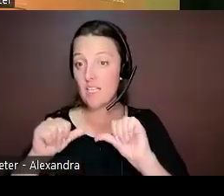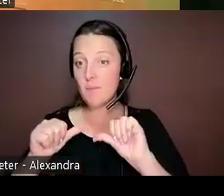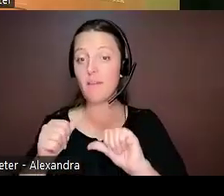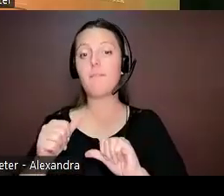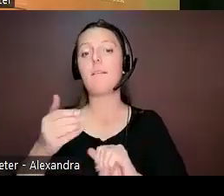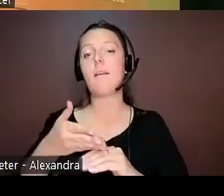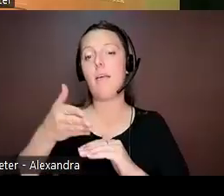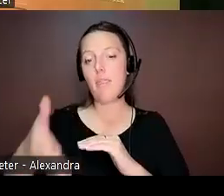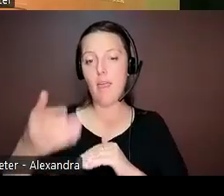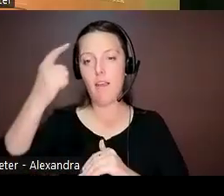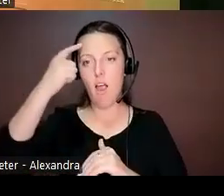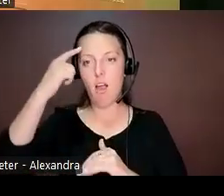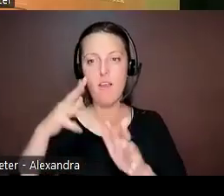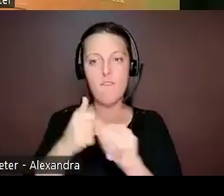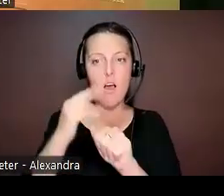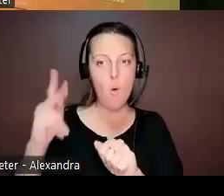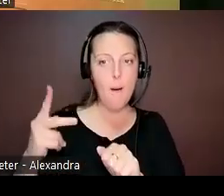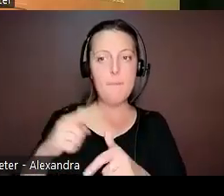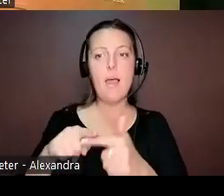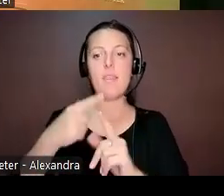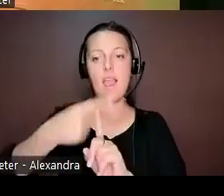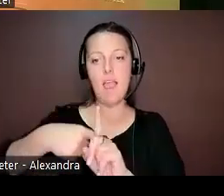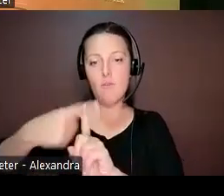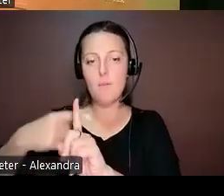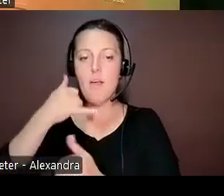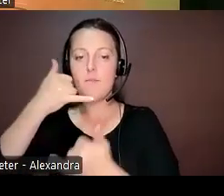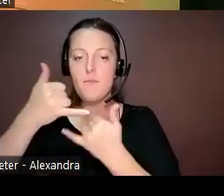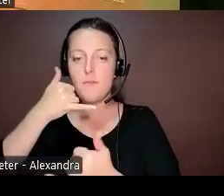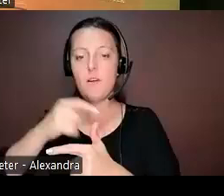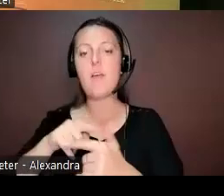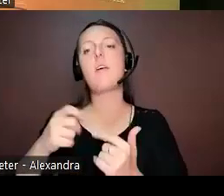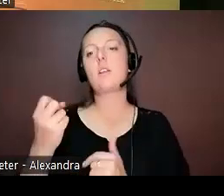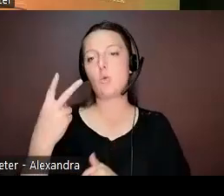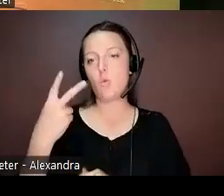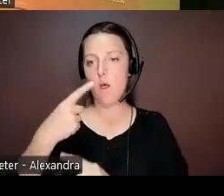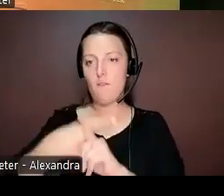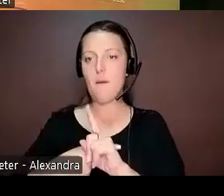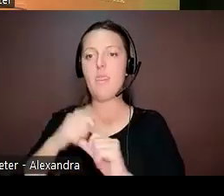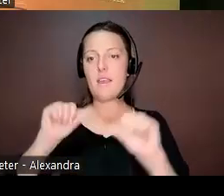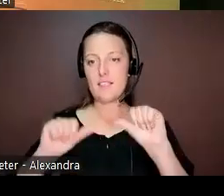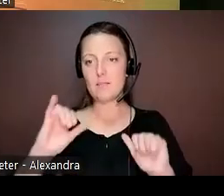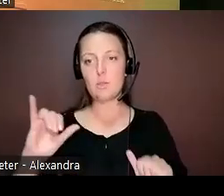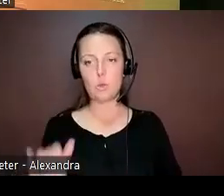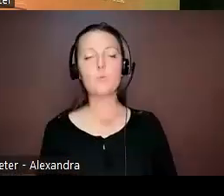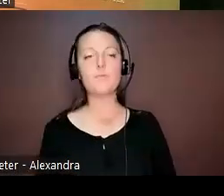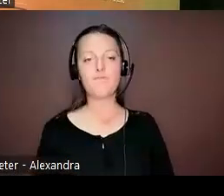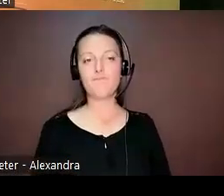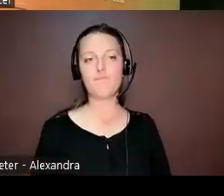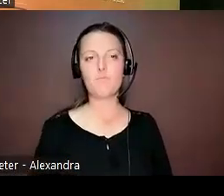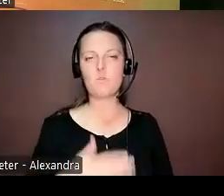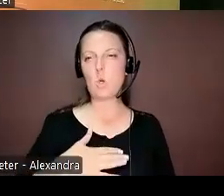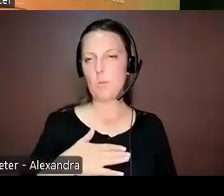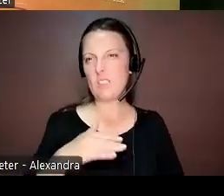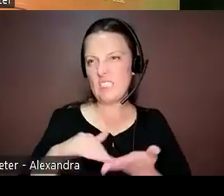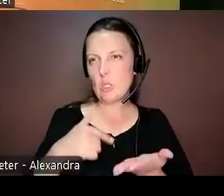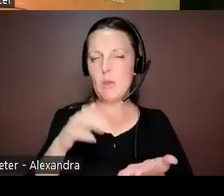telephone monitoring, and then 12 months assessment. And then visit schedule, I don't need to go through.